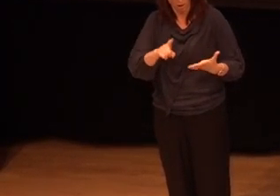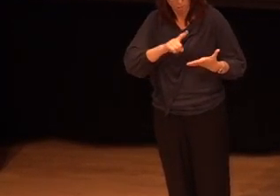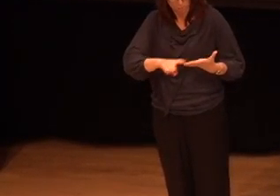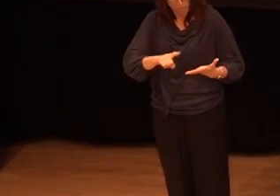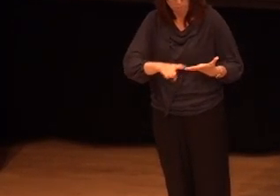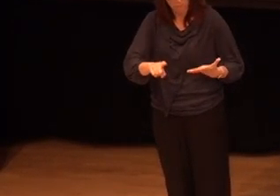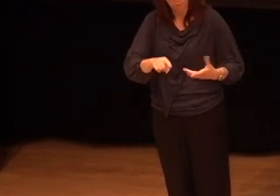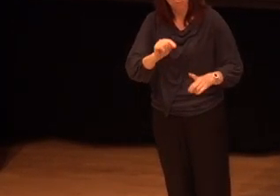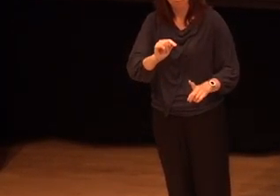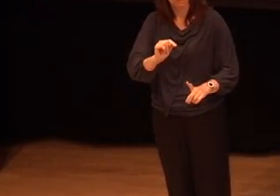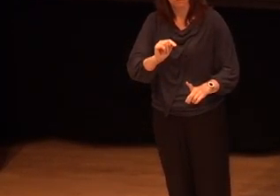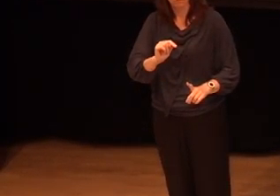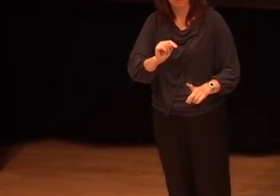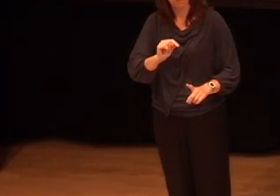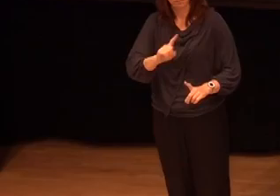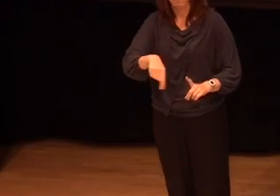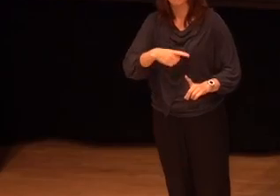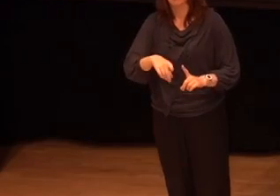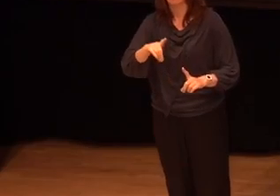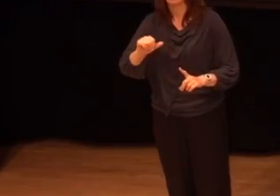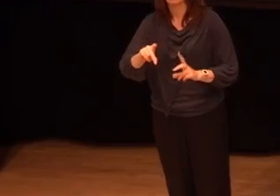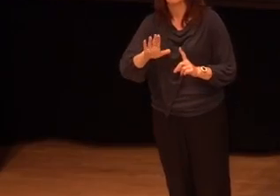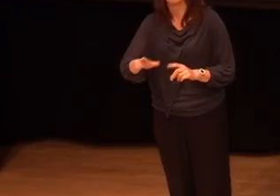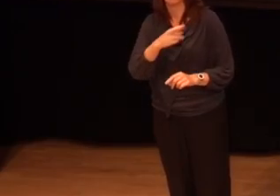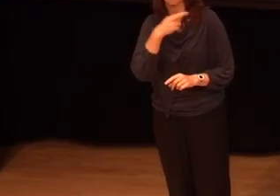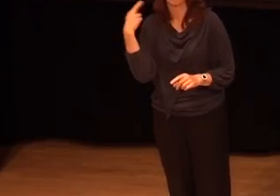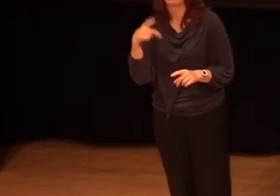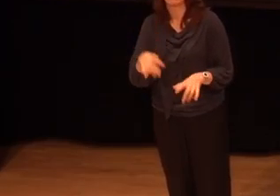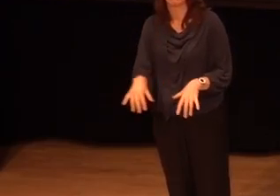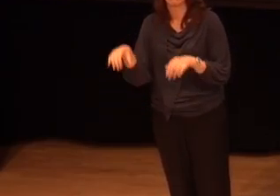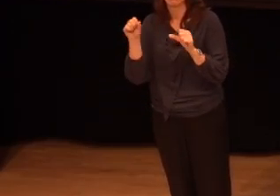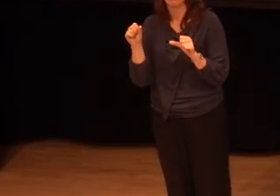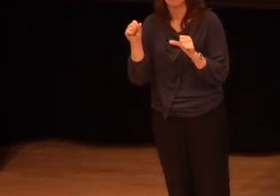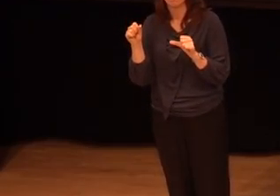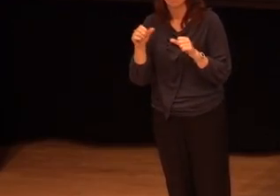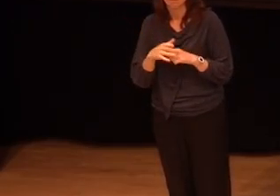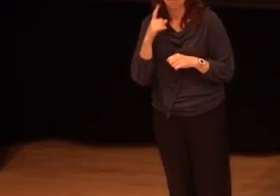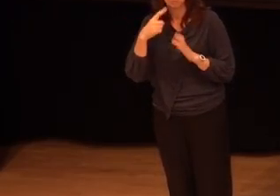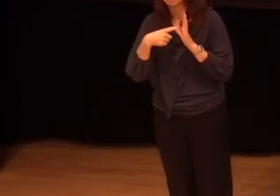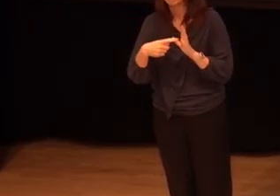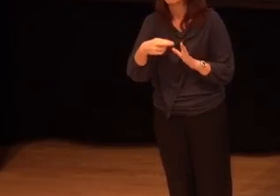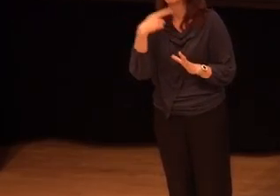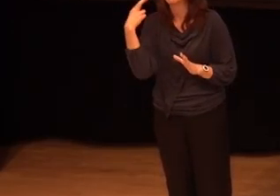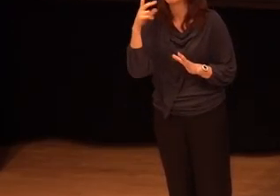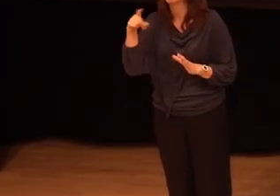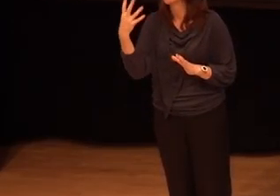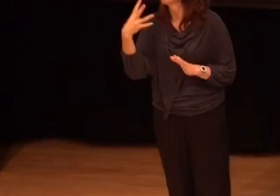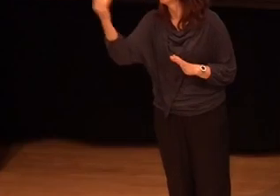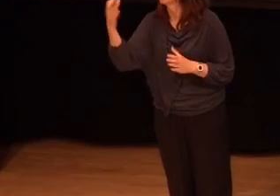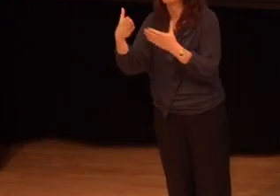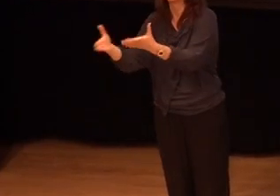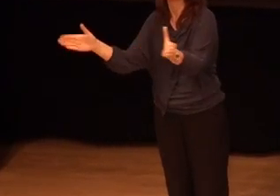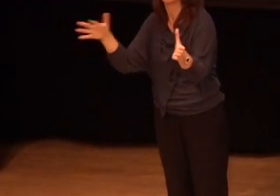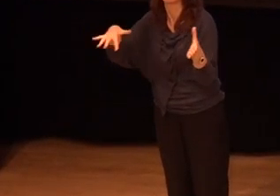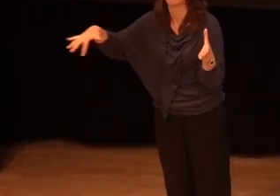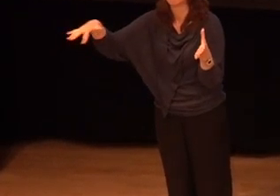disabled people face, the risk in being out in public, the risk of